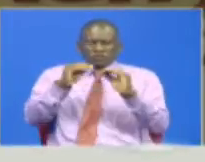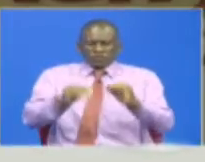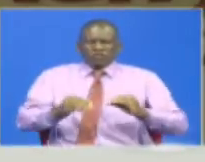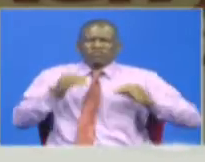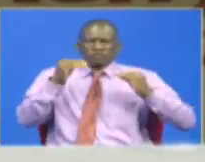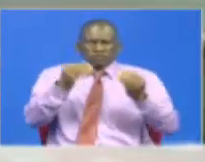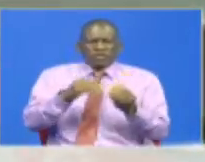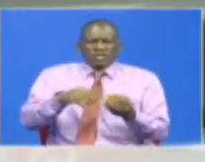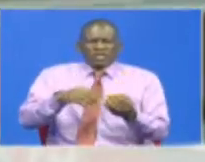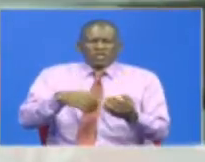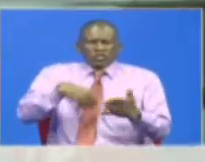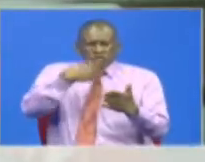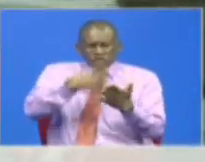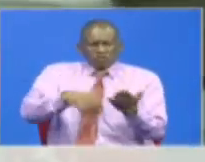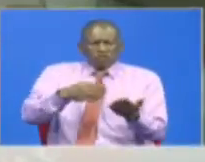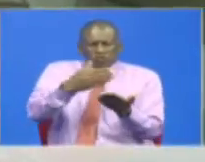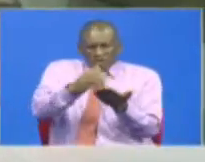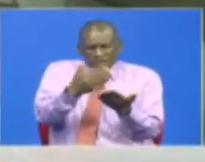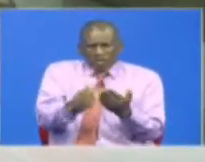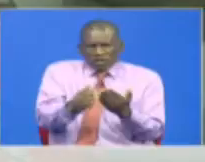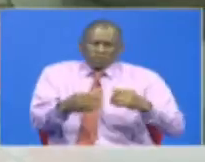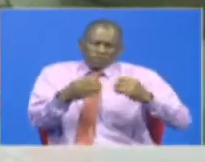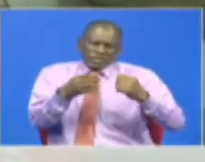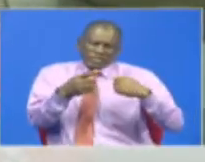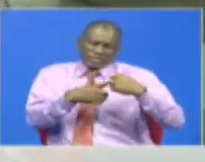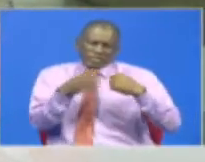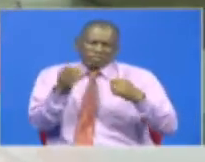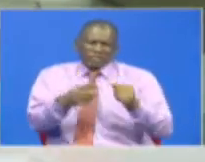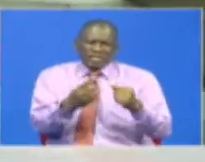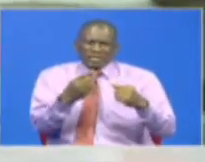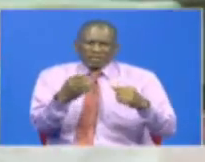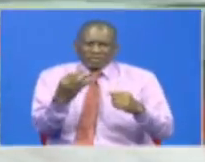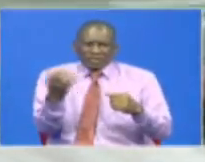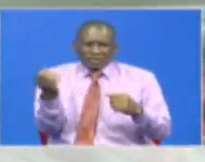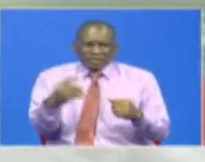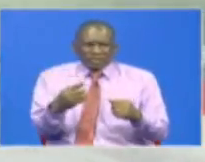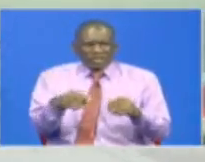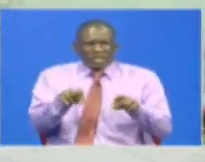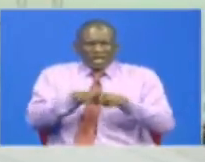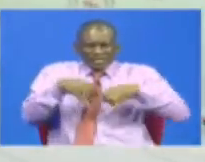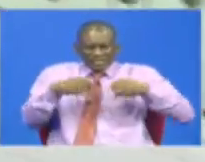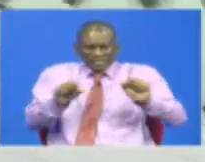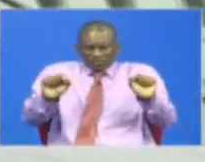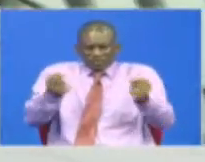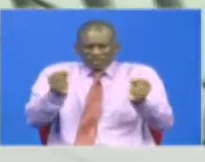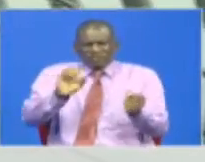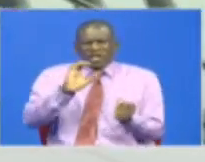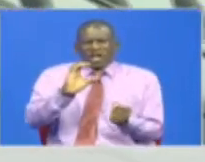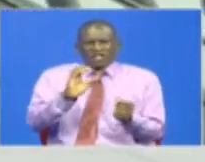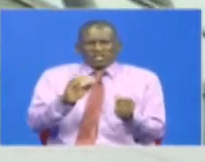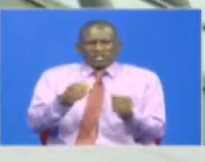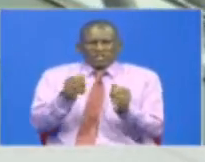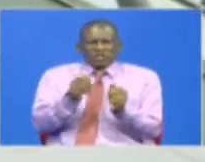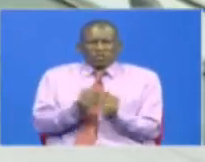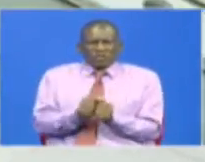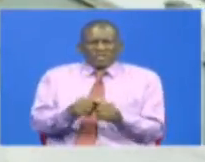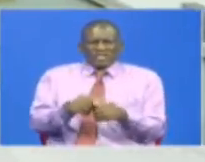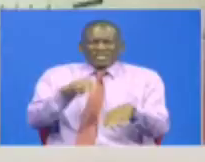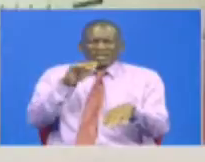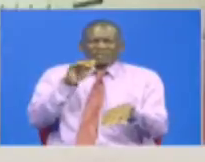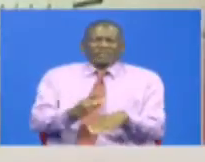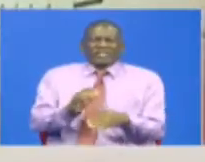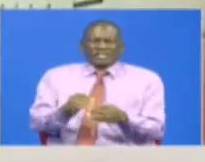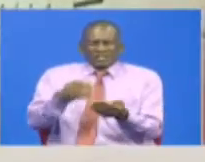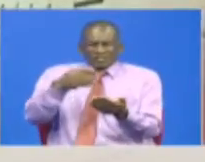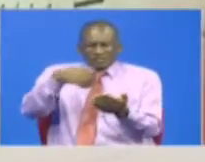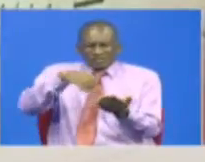for a period of between 3 months and 6 months as it undertakes aggressive cash preservation in the face of depressed revenues due to the adverse